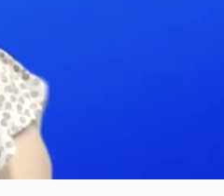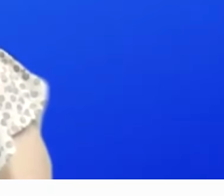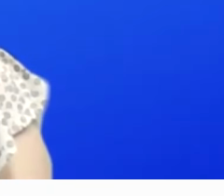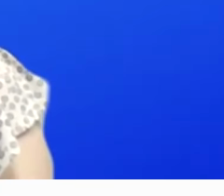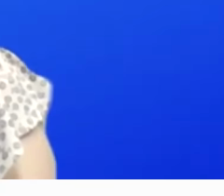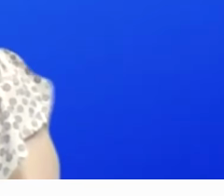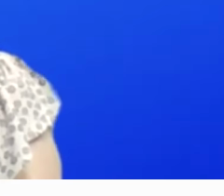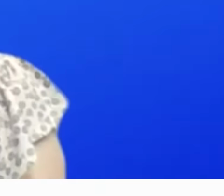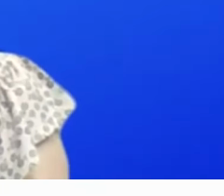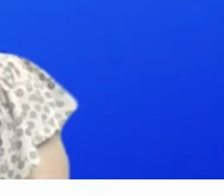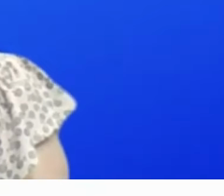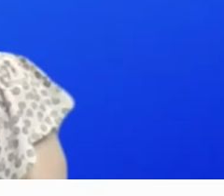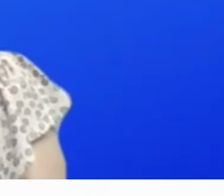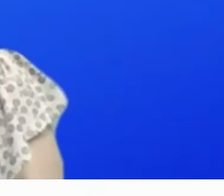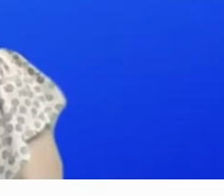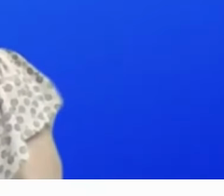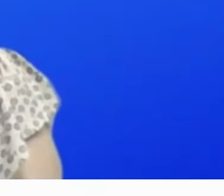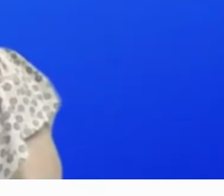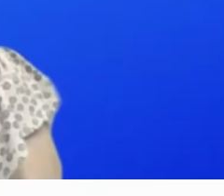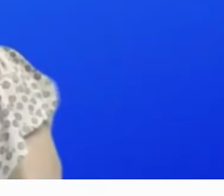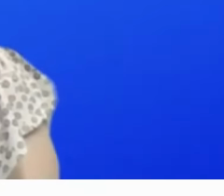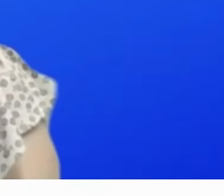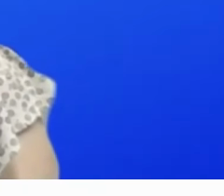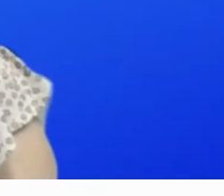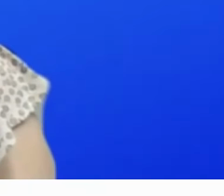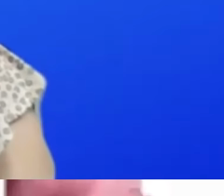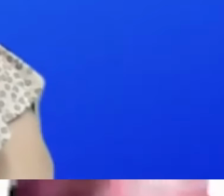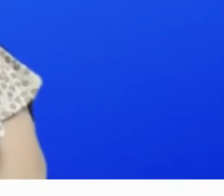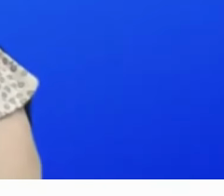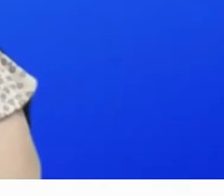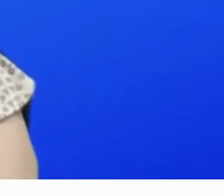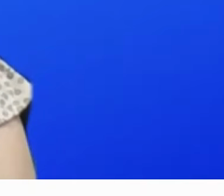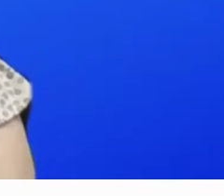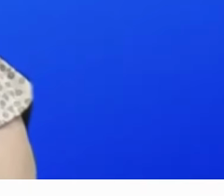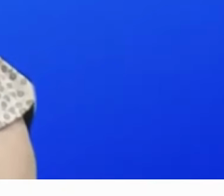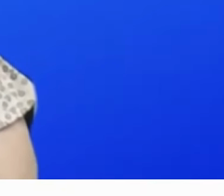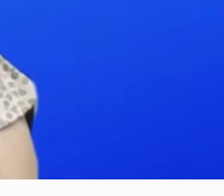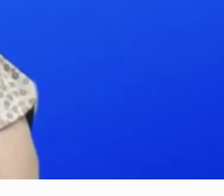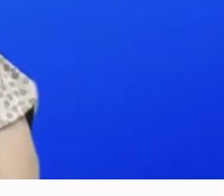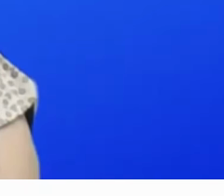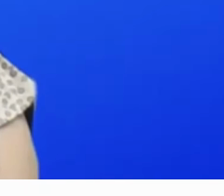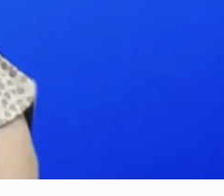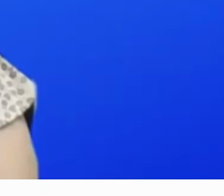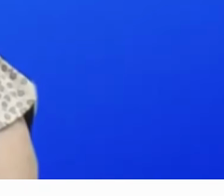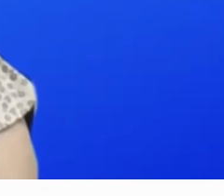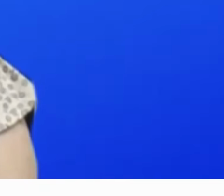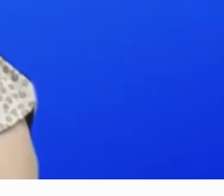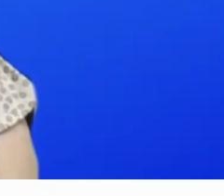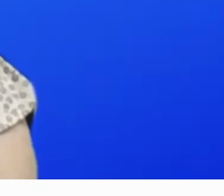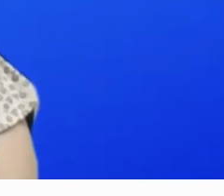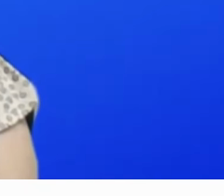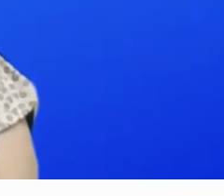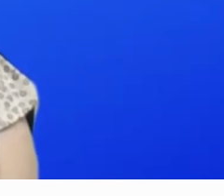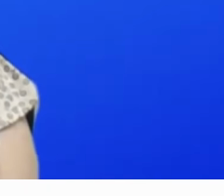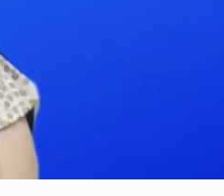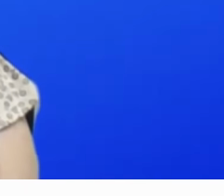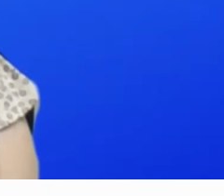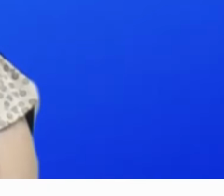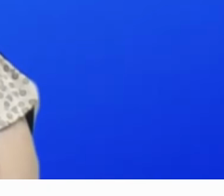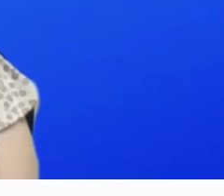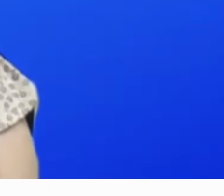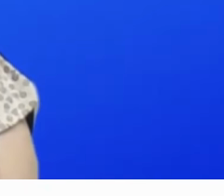back of the mounting system. It clamps there and it has a string, and all she has to do is pull that string with that